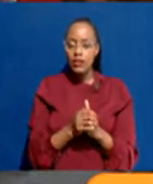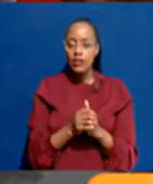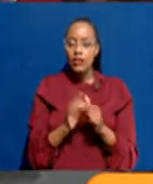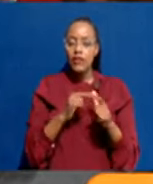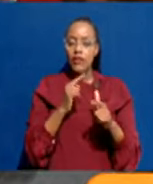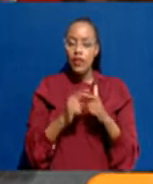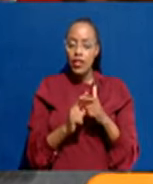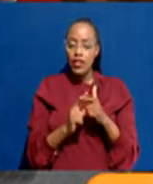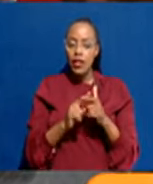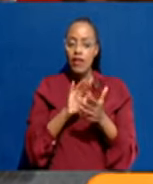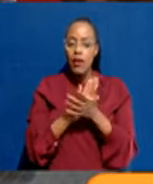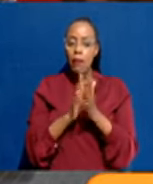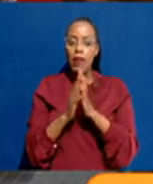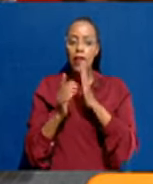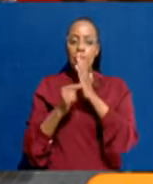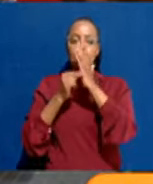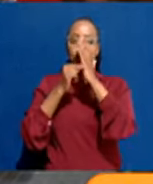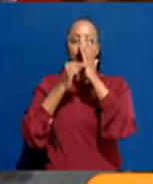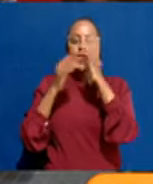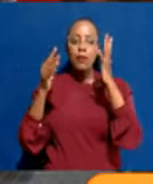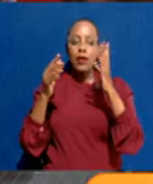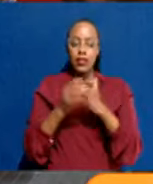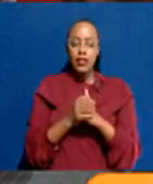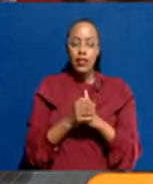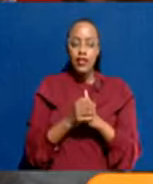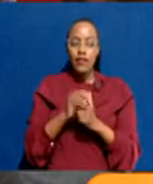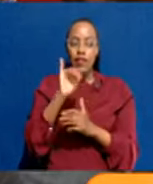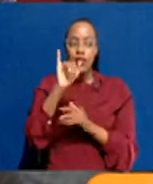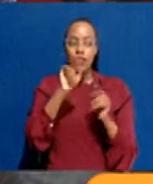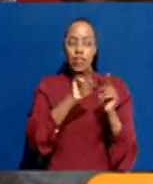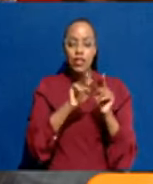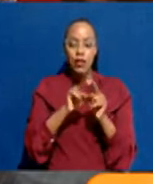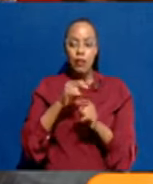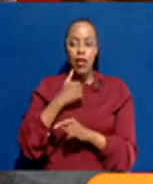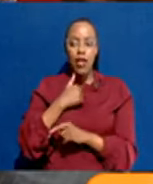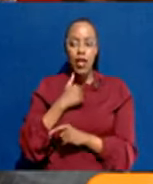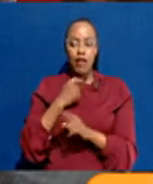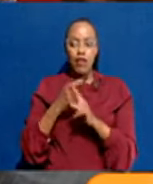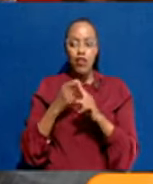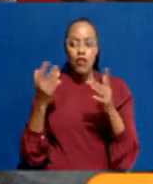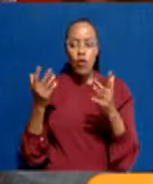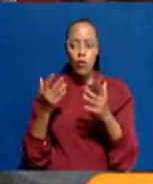And that became popular. I think that came from